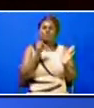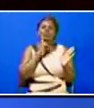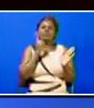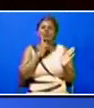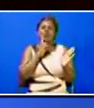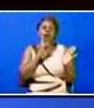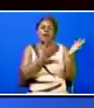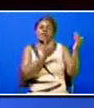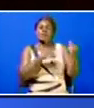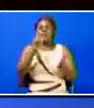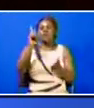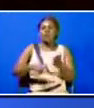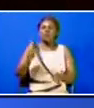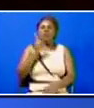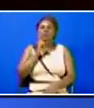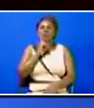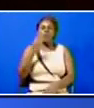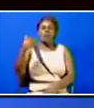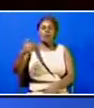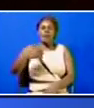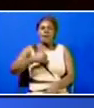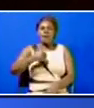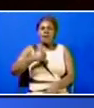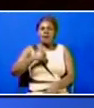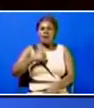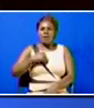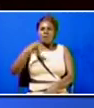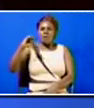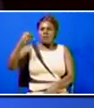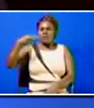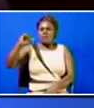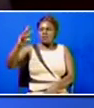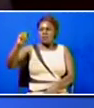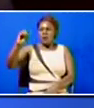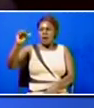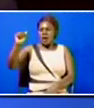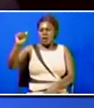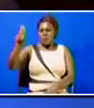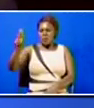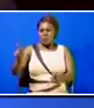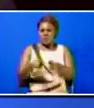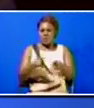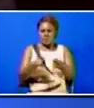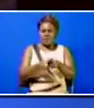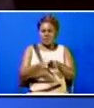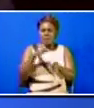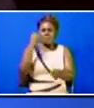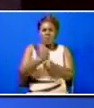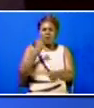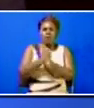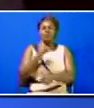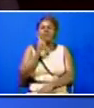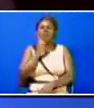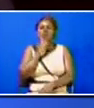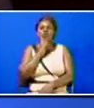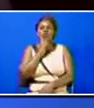bit of what to expect. And Ben, with me right now I have Chimano from Sauti Sol, who's also going to be making an appearance, and he's going to tell us a